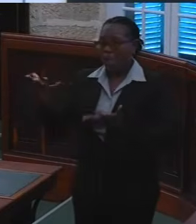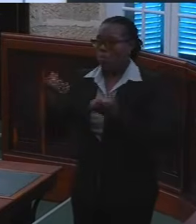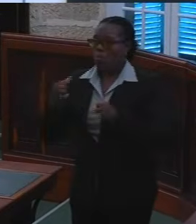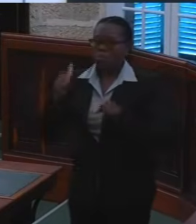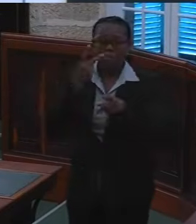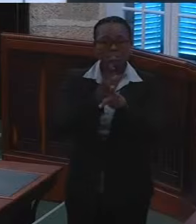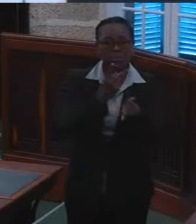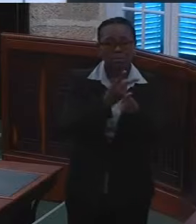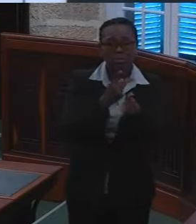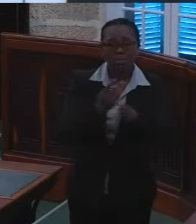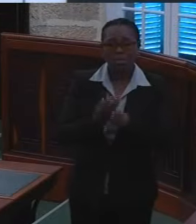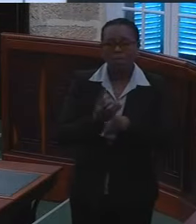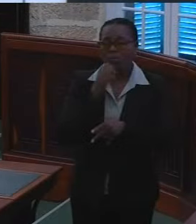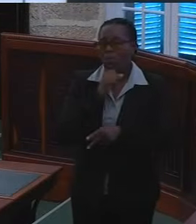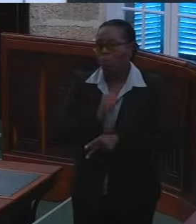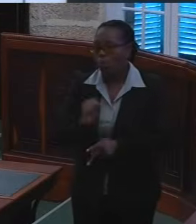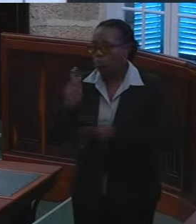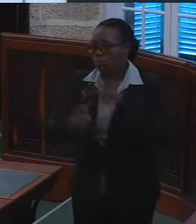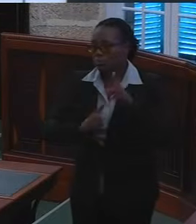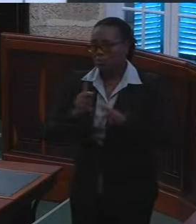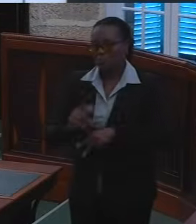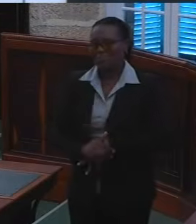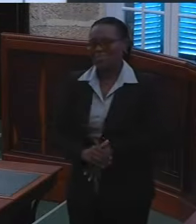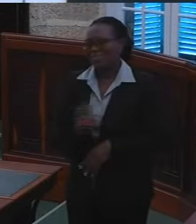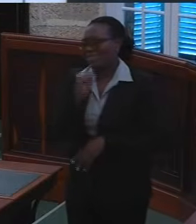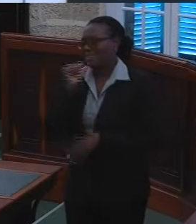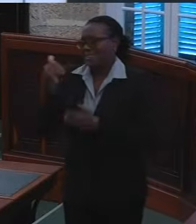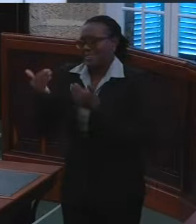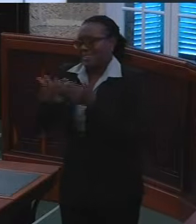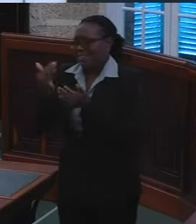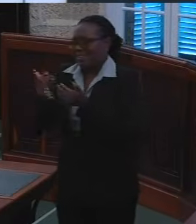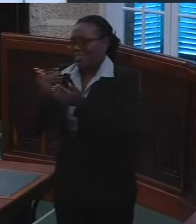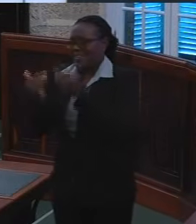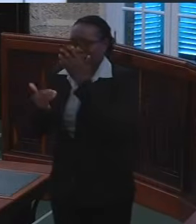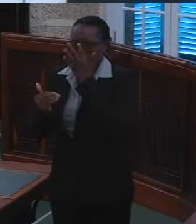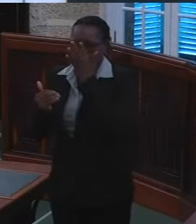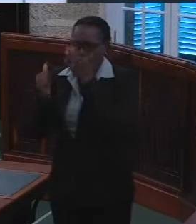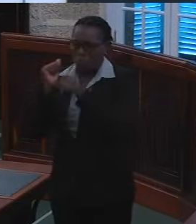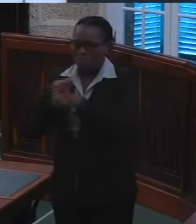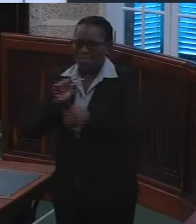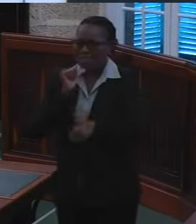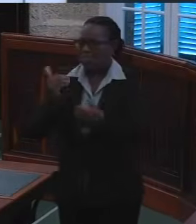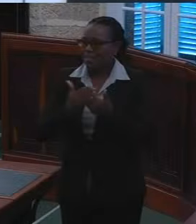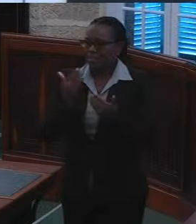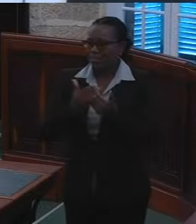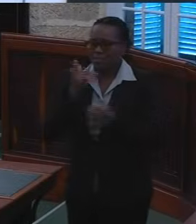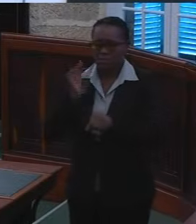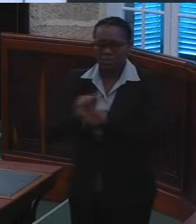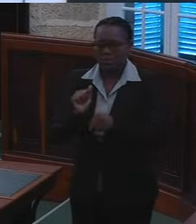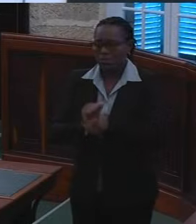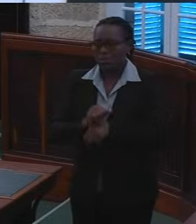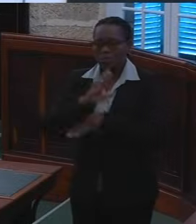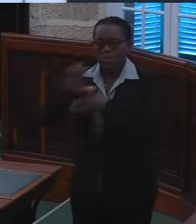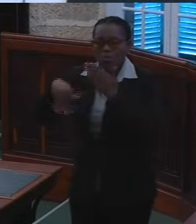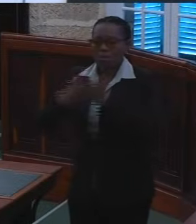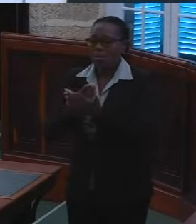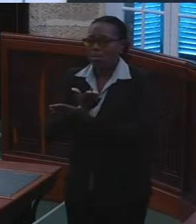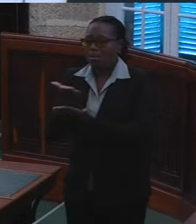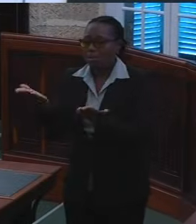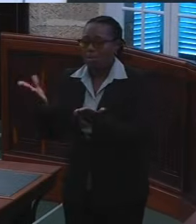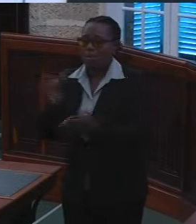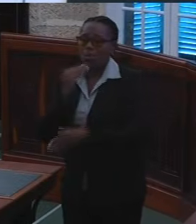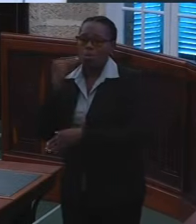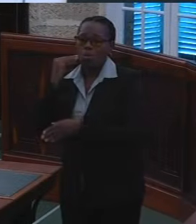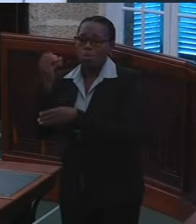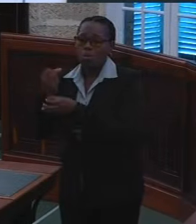easy. It is not easy work by any stretch of the imagination, sir. So I want to thank all the persons who are in home help,